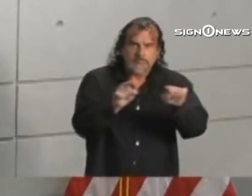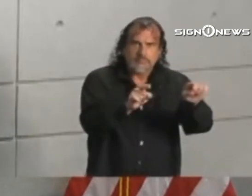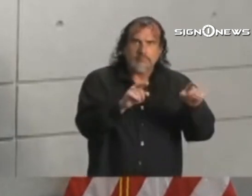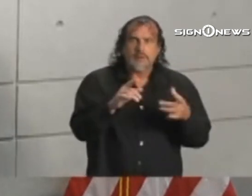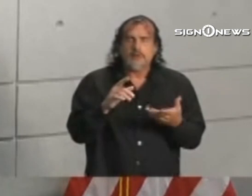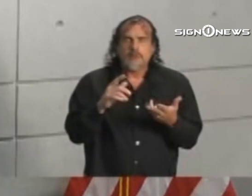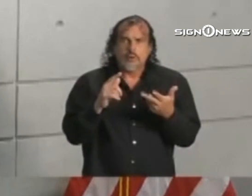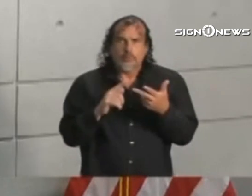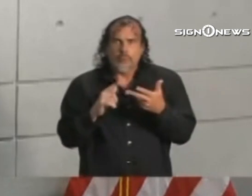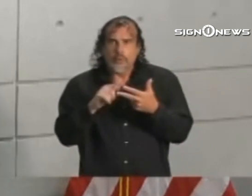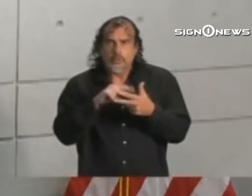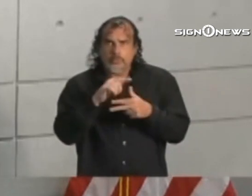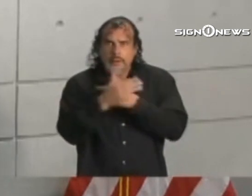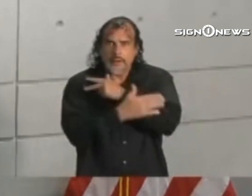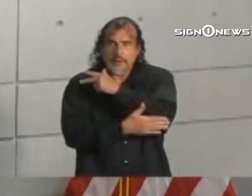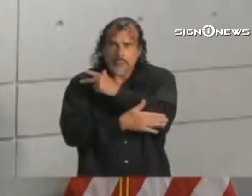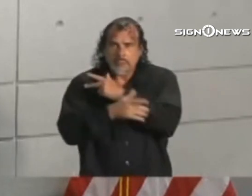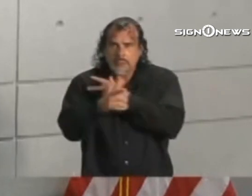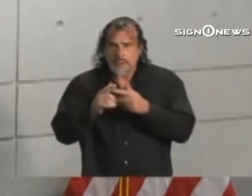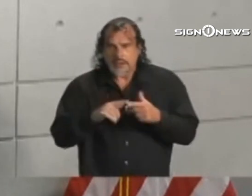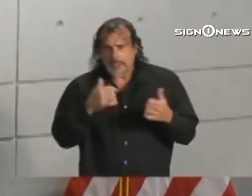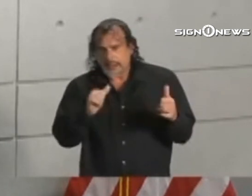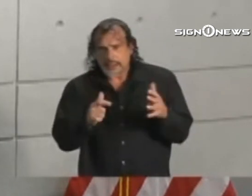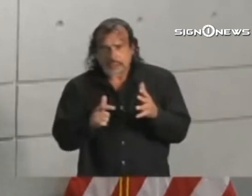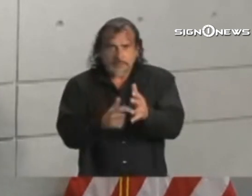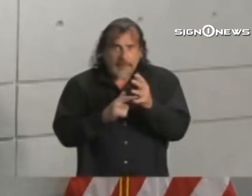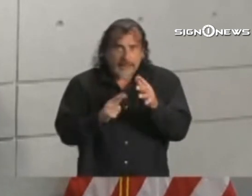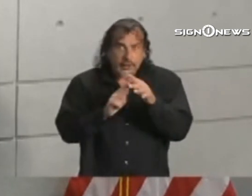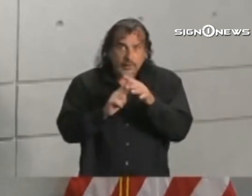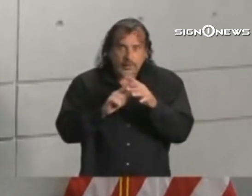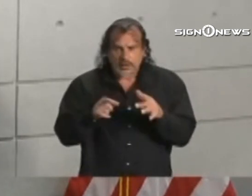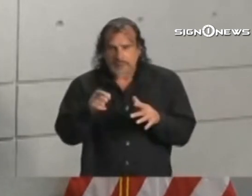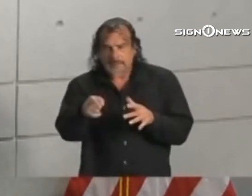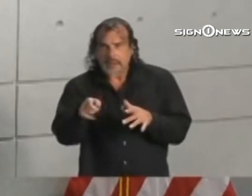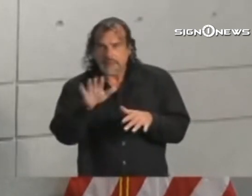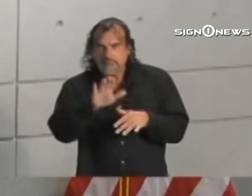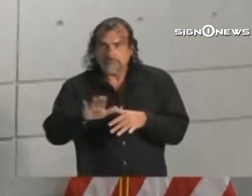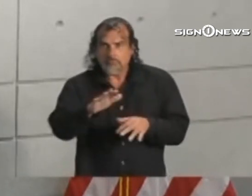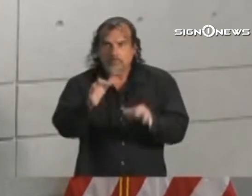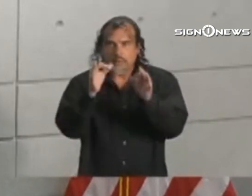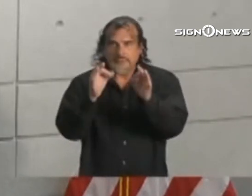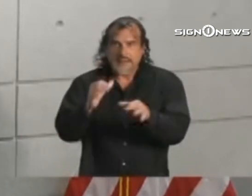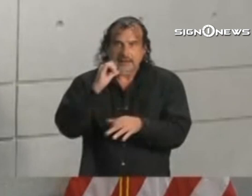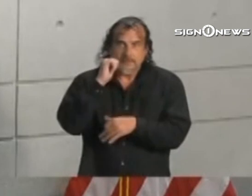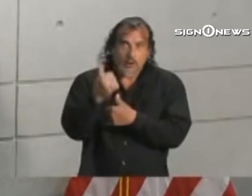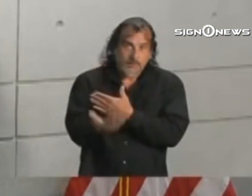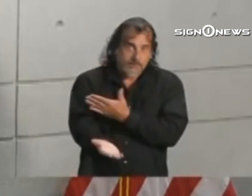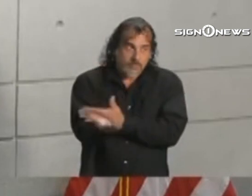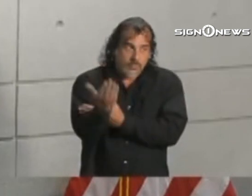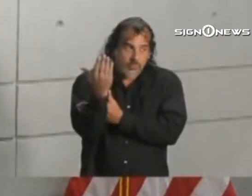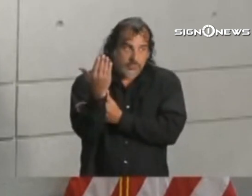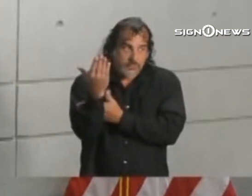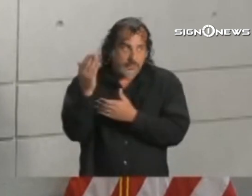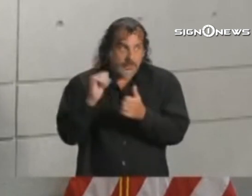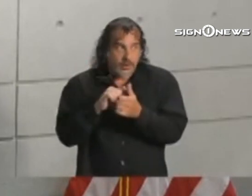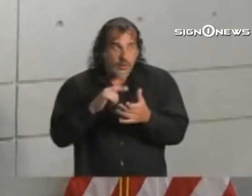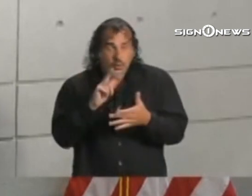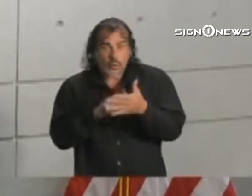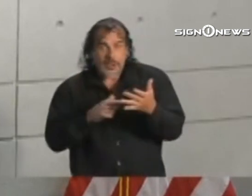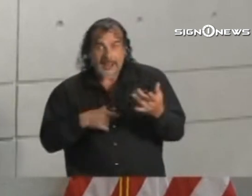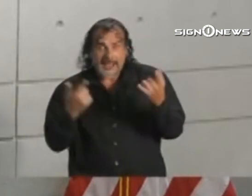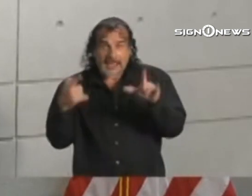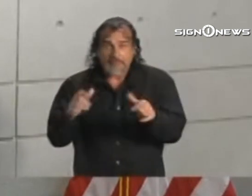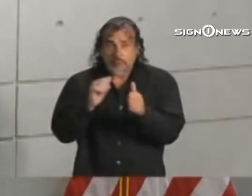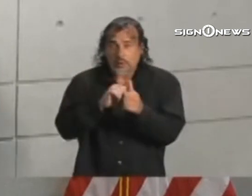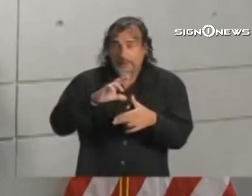has been made at this point that any mandatory evacuations will be determined first thing in the morning based upon what this storm does over